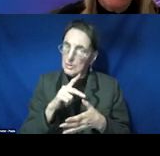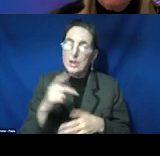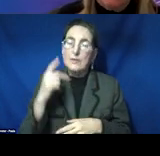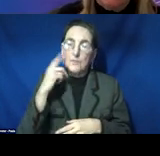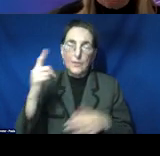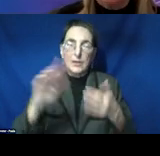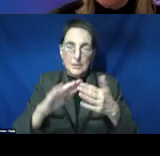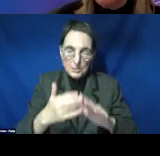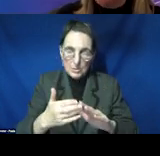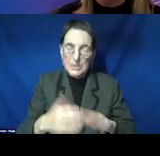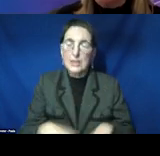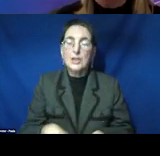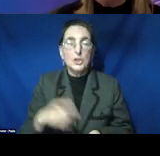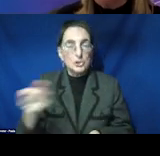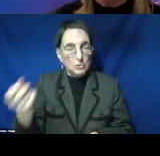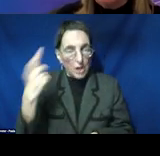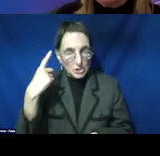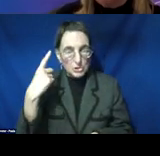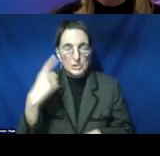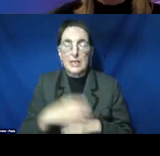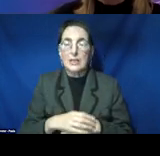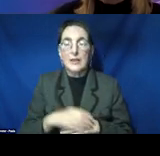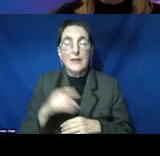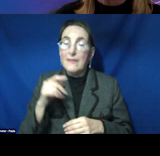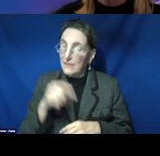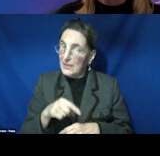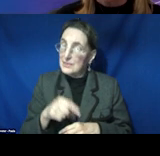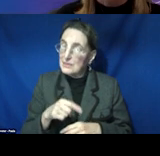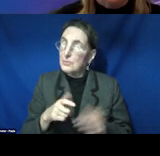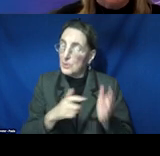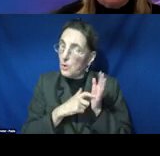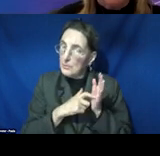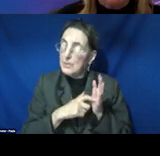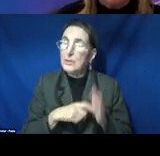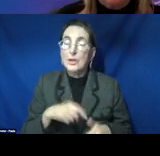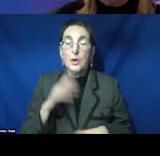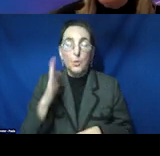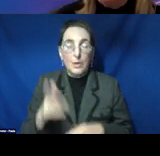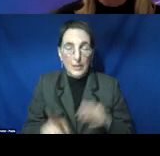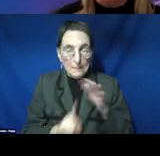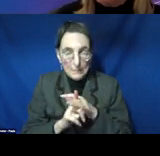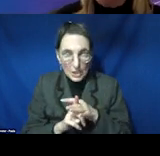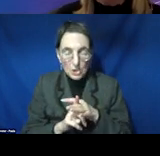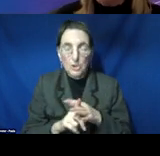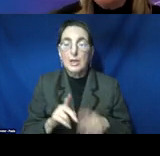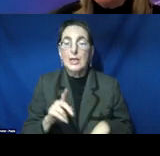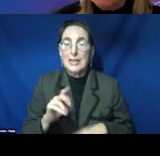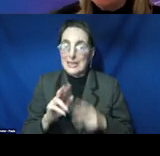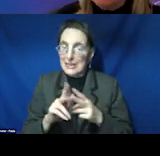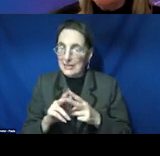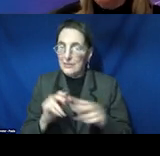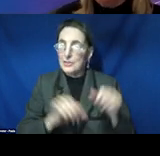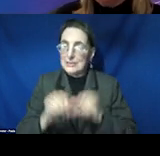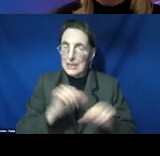community to understand that this is going to be something that will appear in either Science